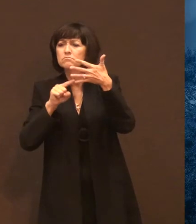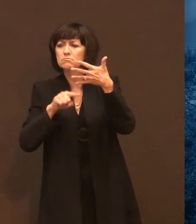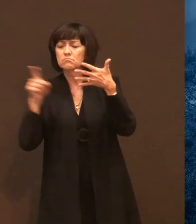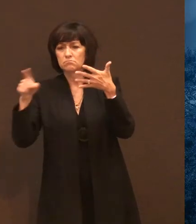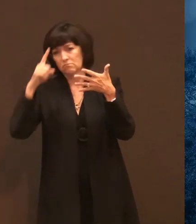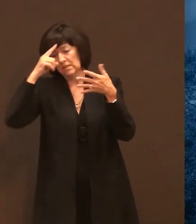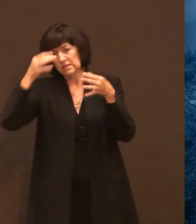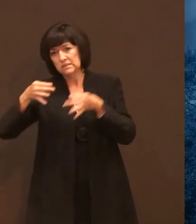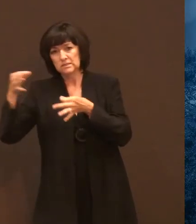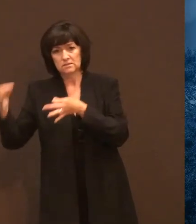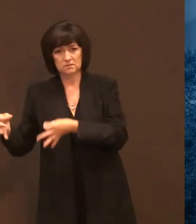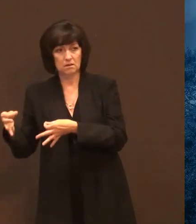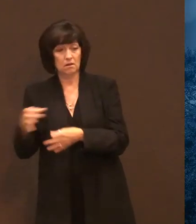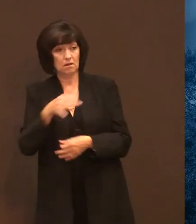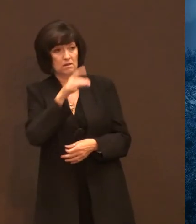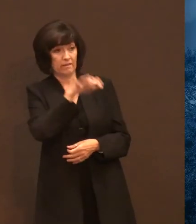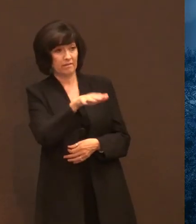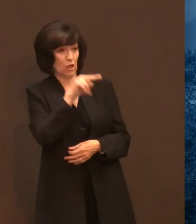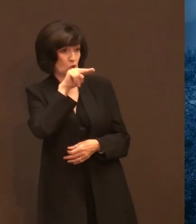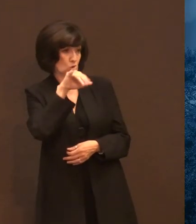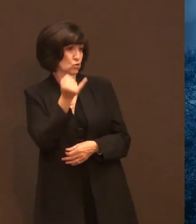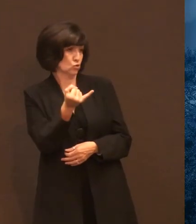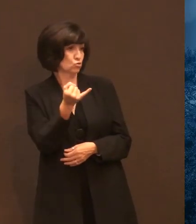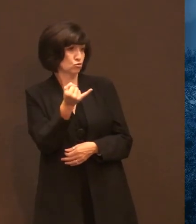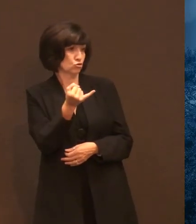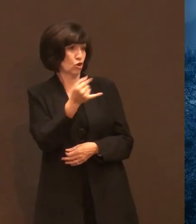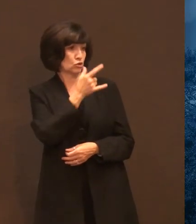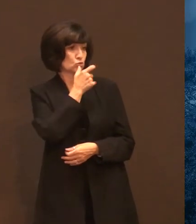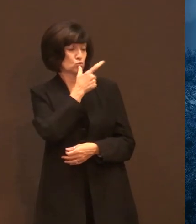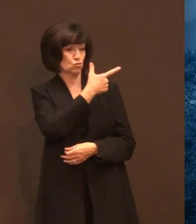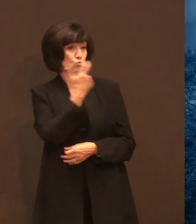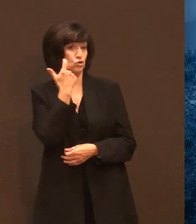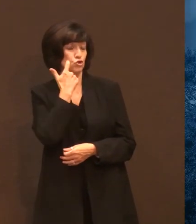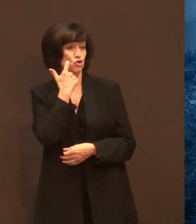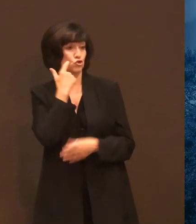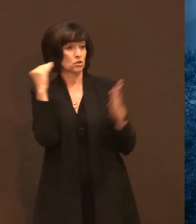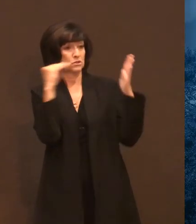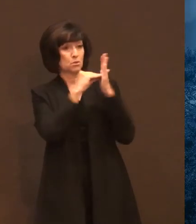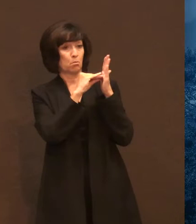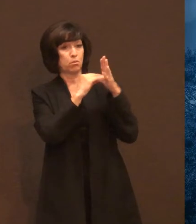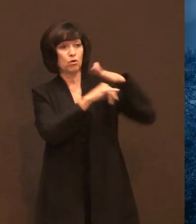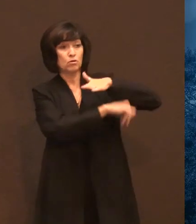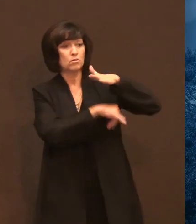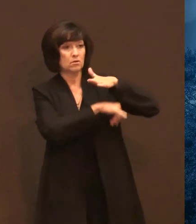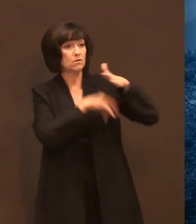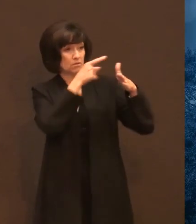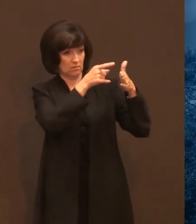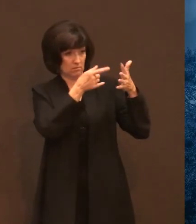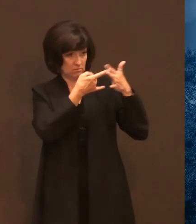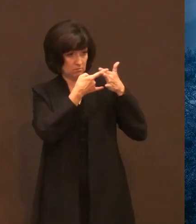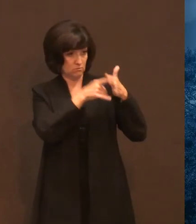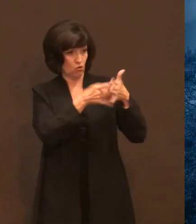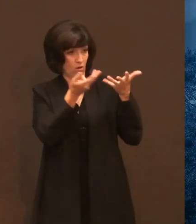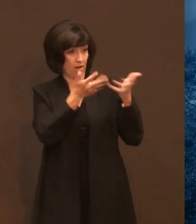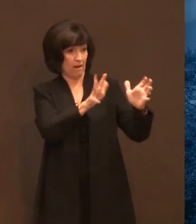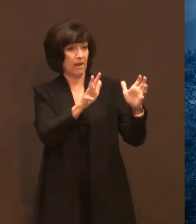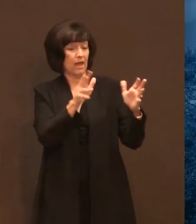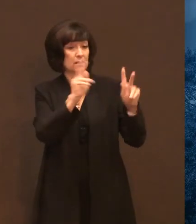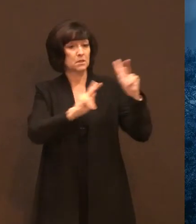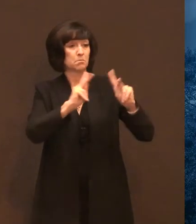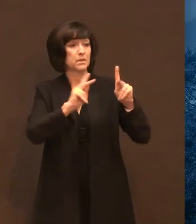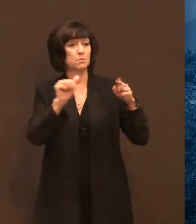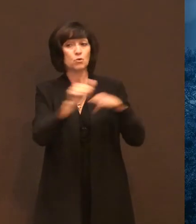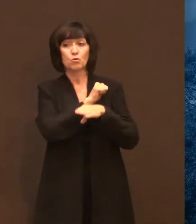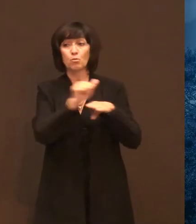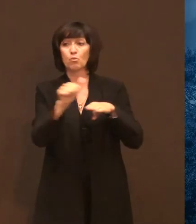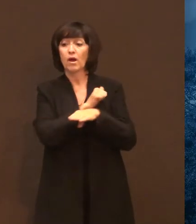So this is the New Jersey that just put us on the quarantine list, that's having people practice football out there, which doesn't make any